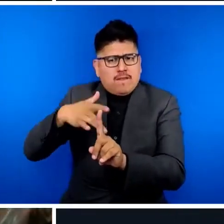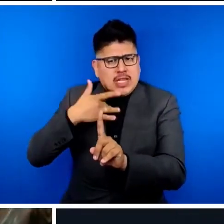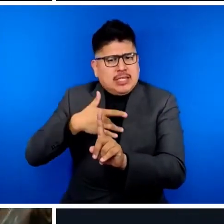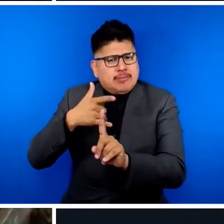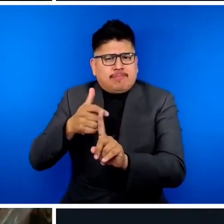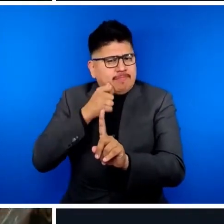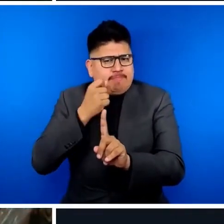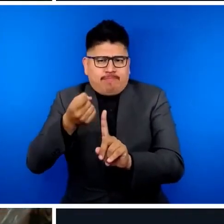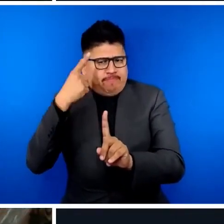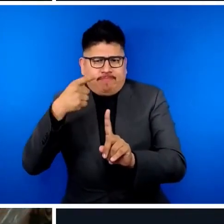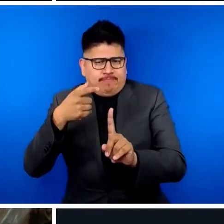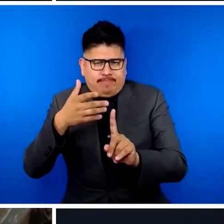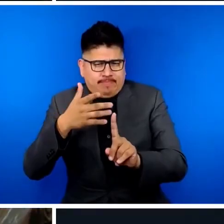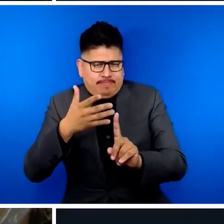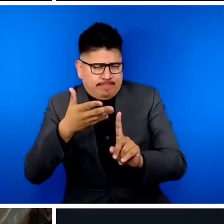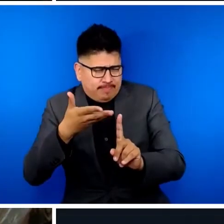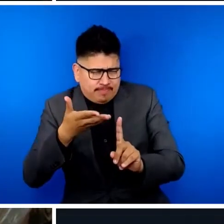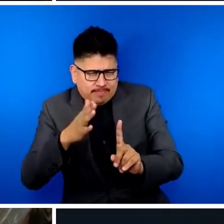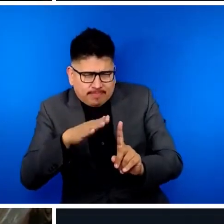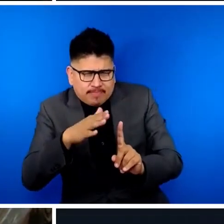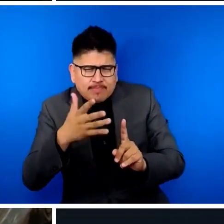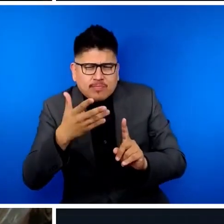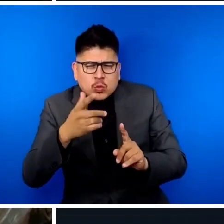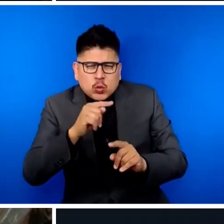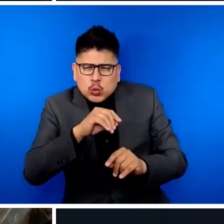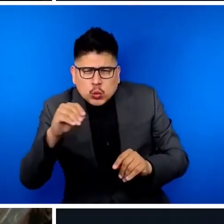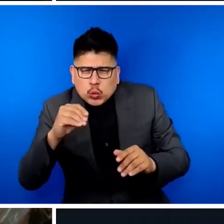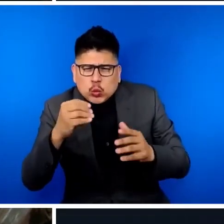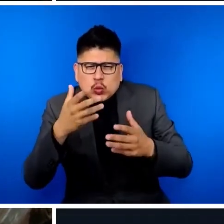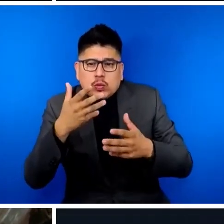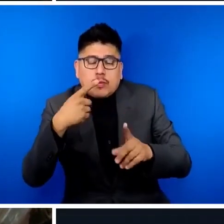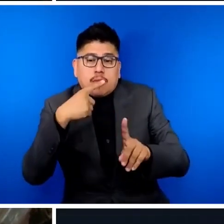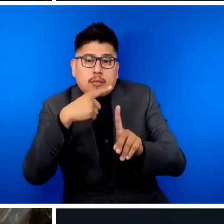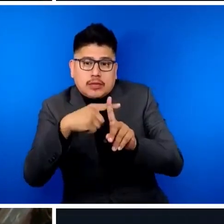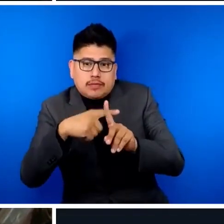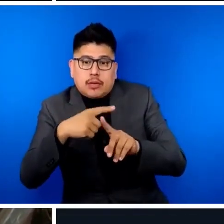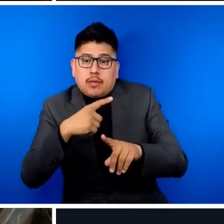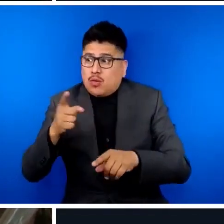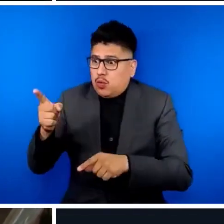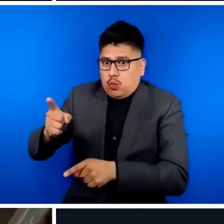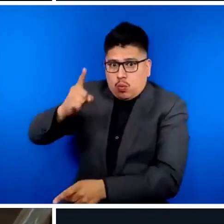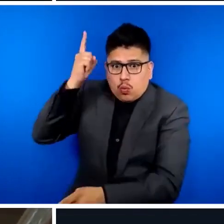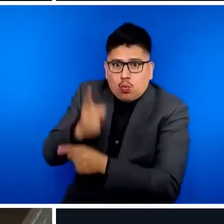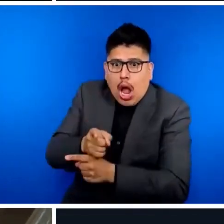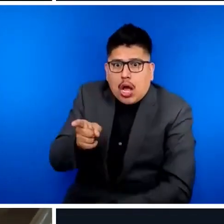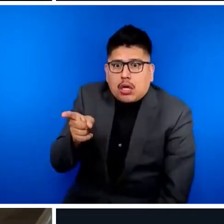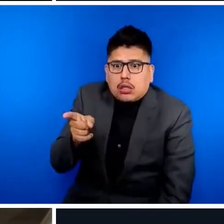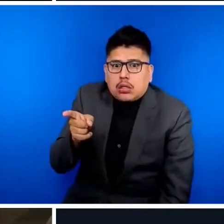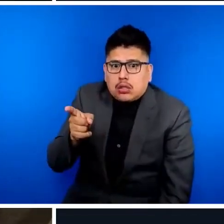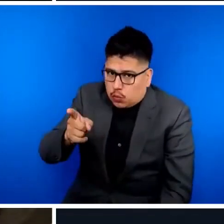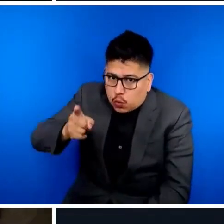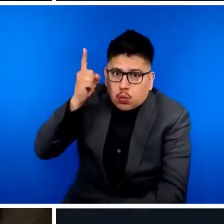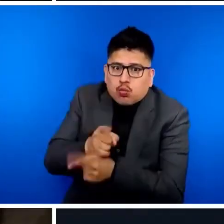situation. But she turned out to be right. Right, Melody? She turned out to be right.